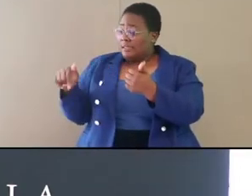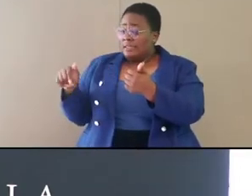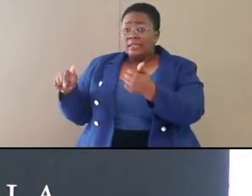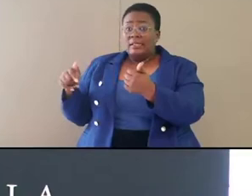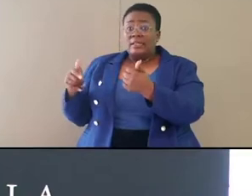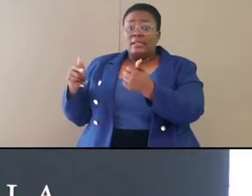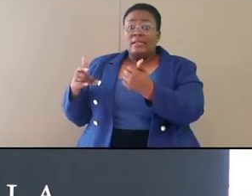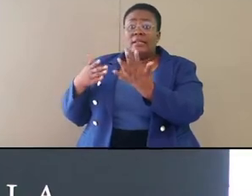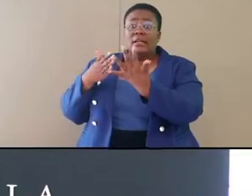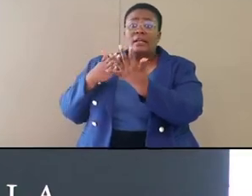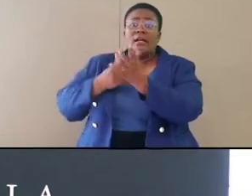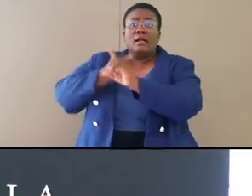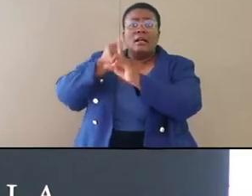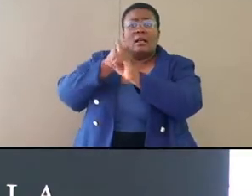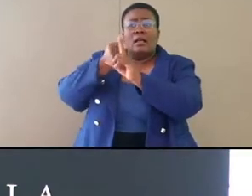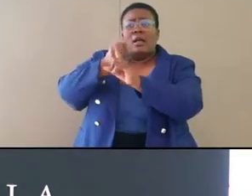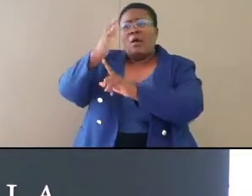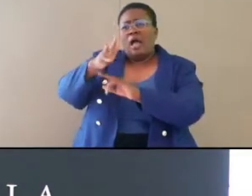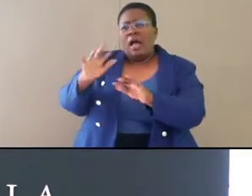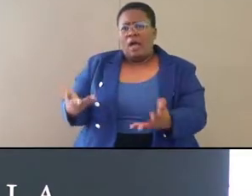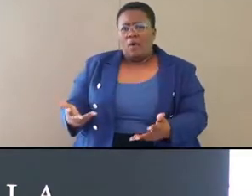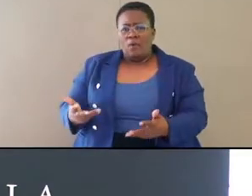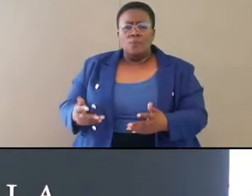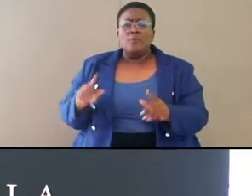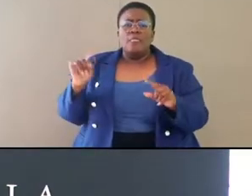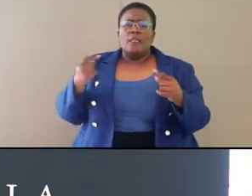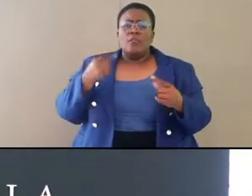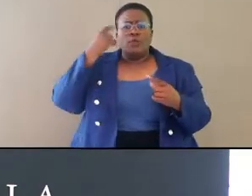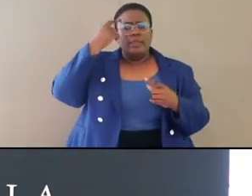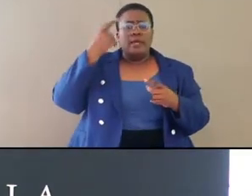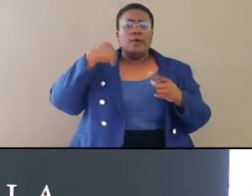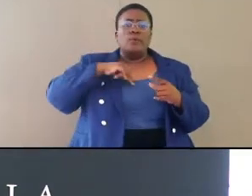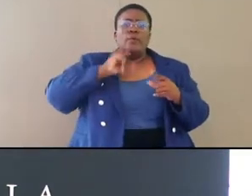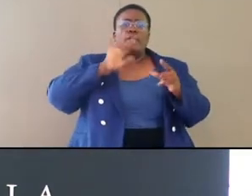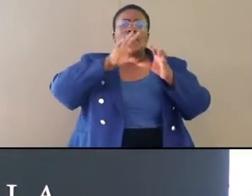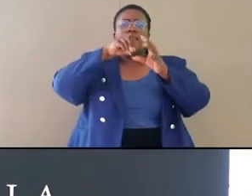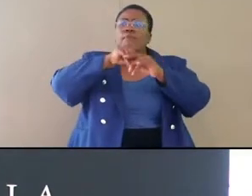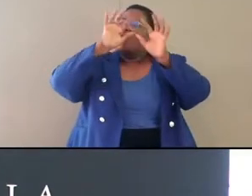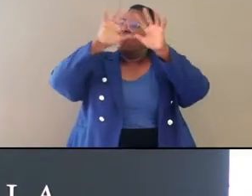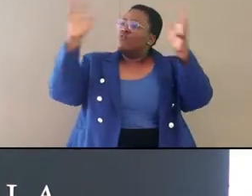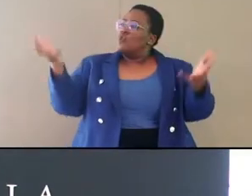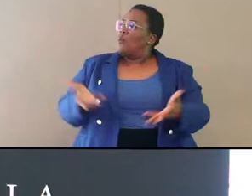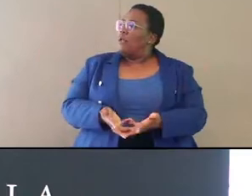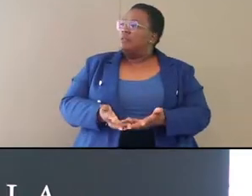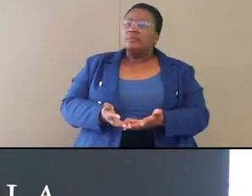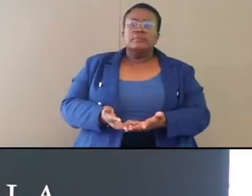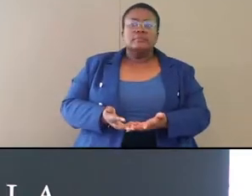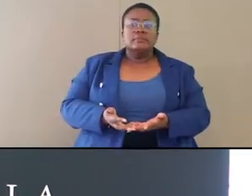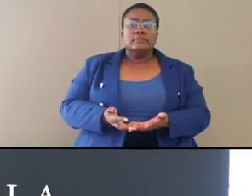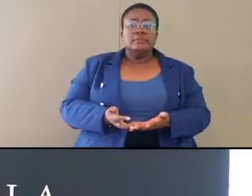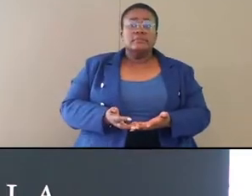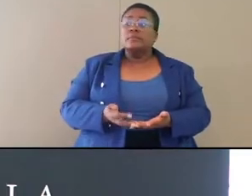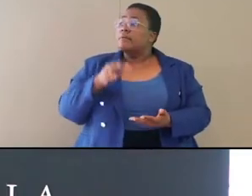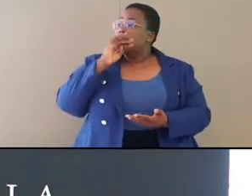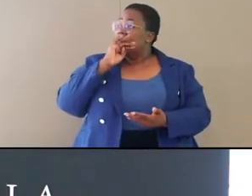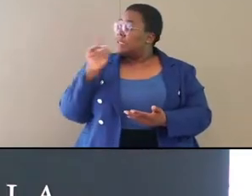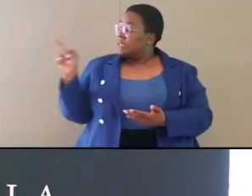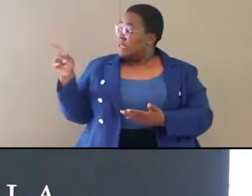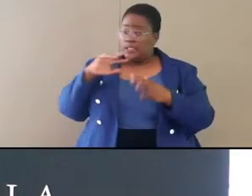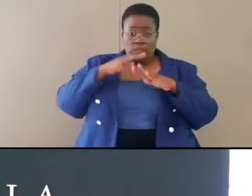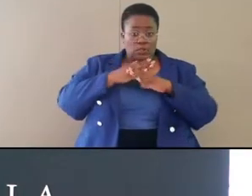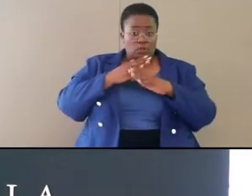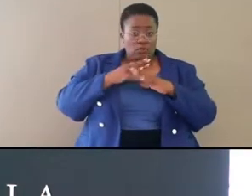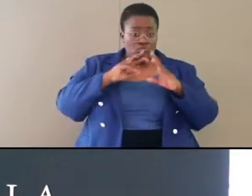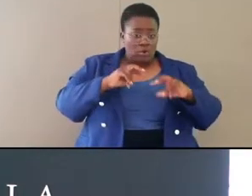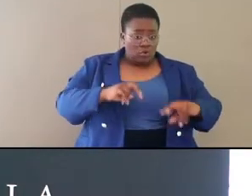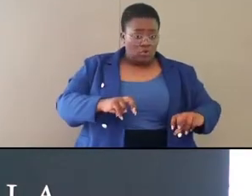we also think of the fact that we belong to the broader world? And if we belong to the broader world, this research work that has